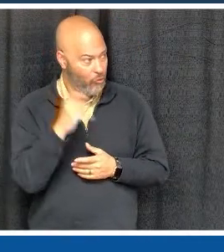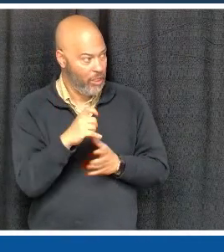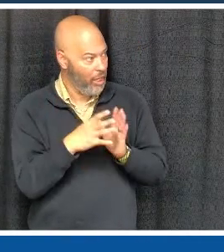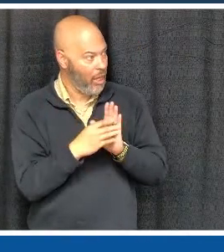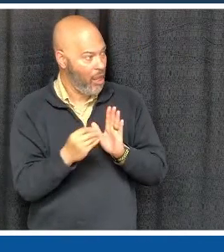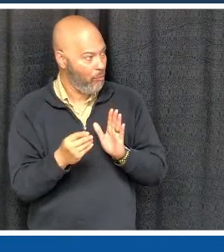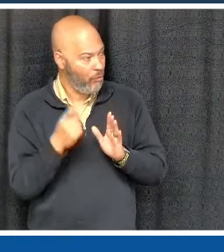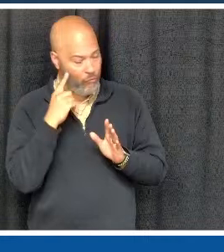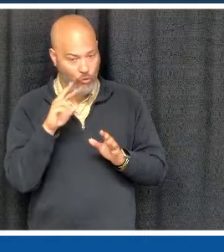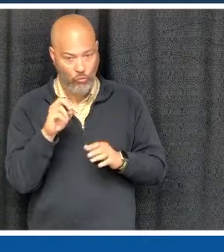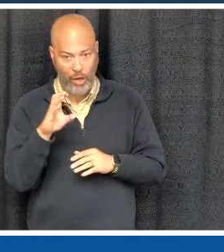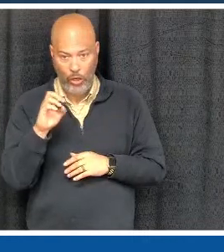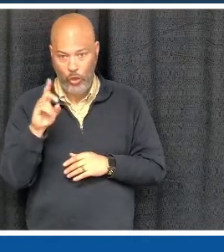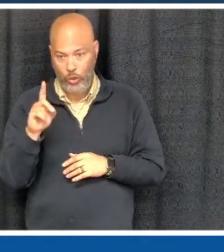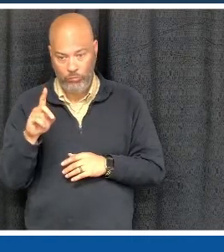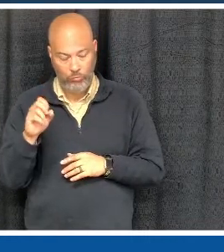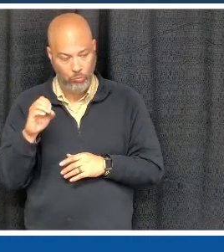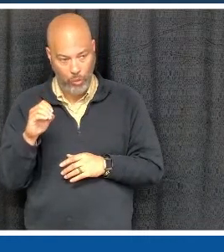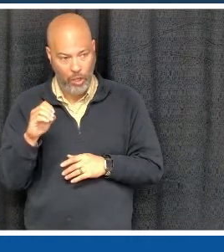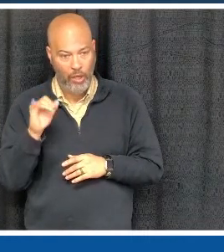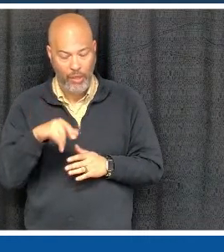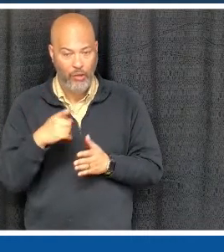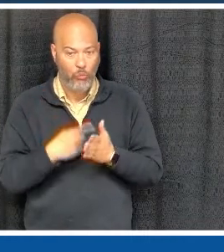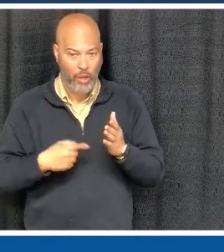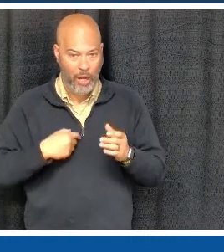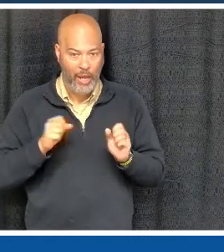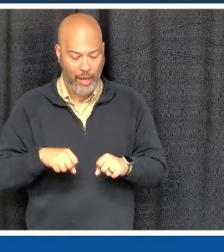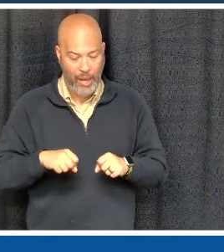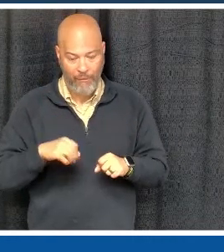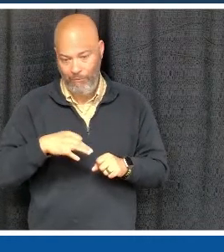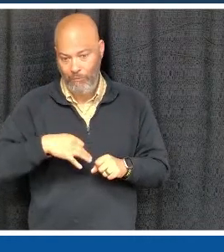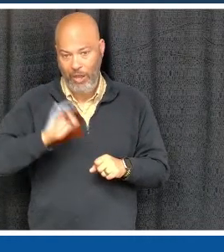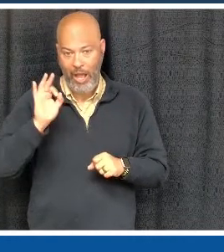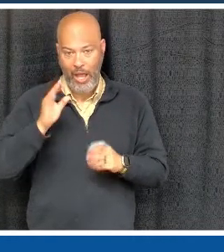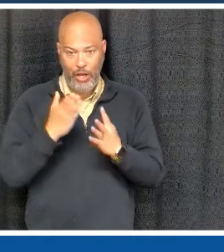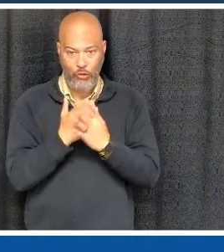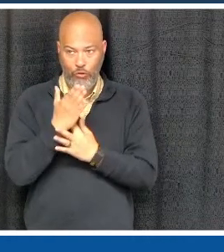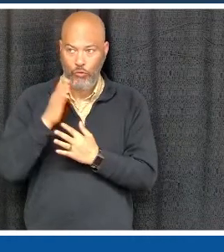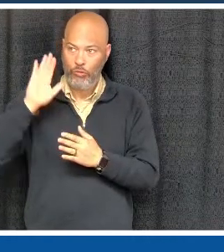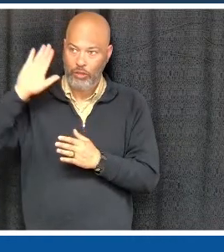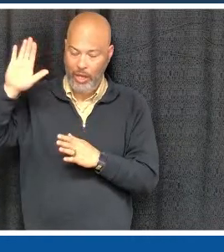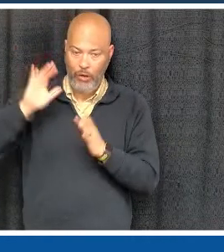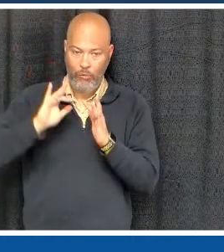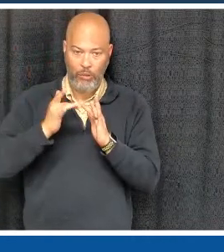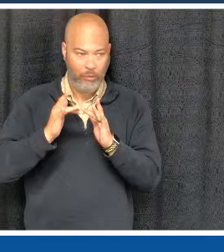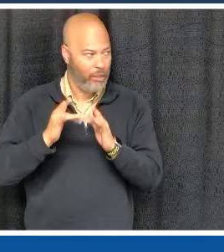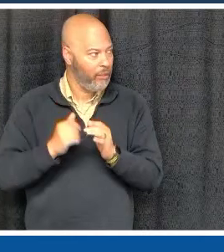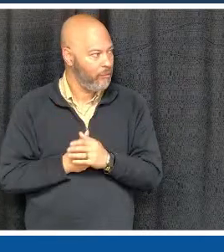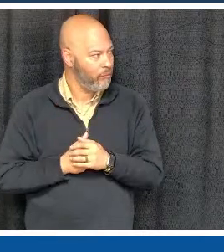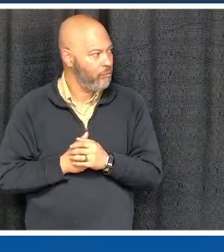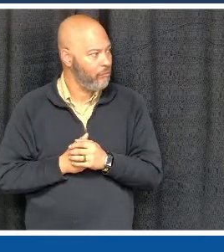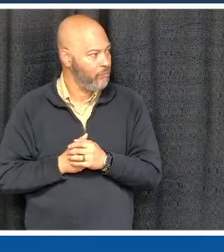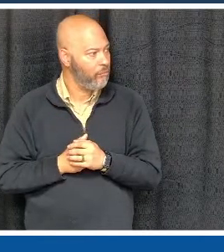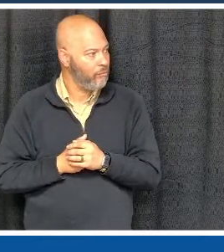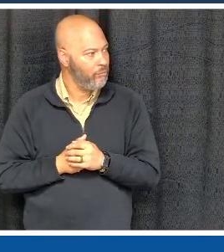of it for the record, but this was what I was able to come up with for the EPA watch list. If you'll provide it to the